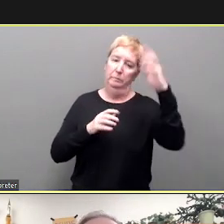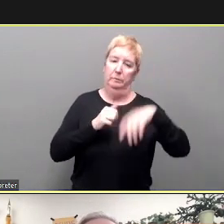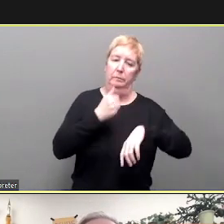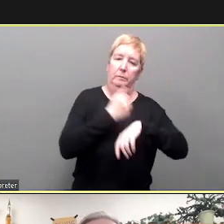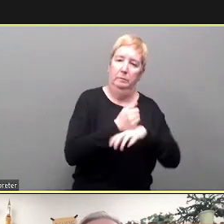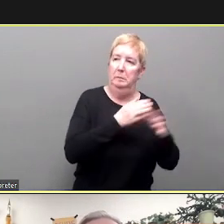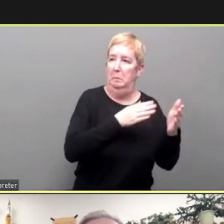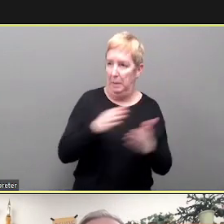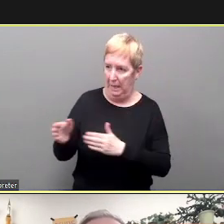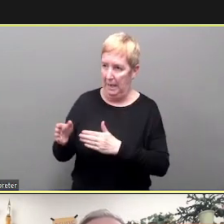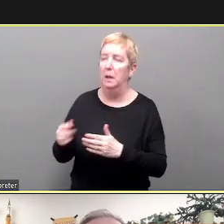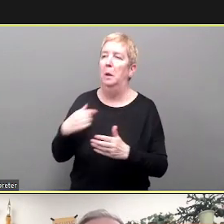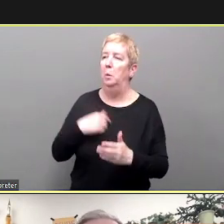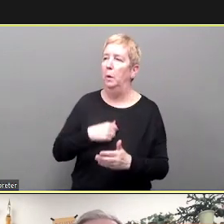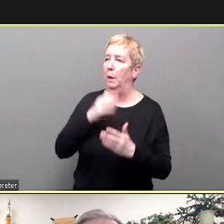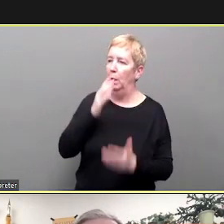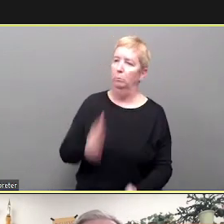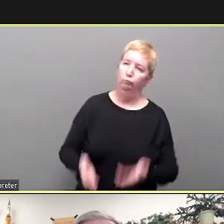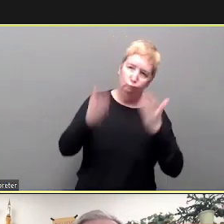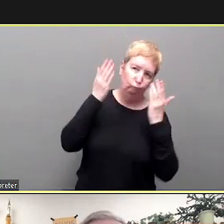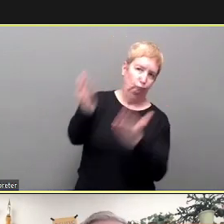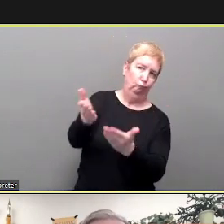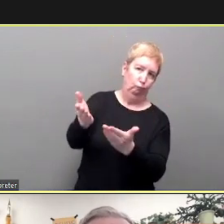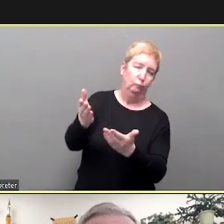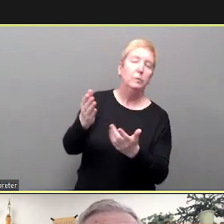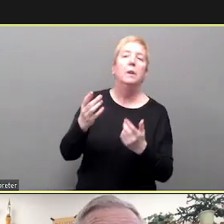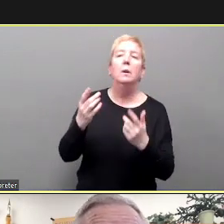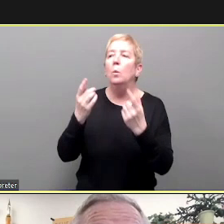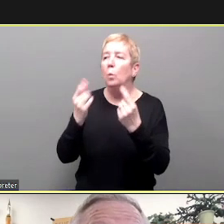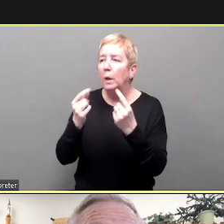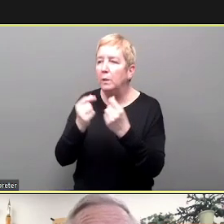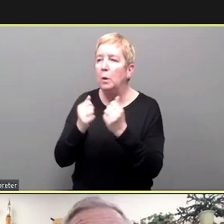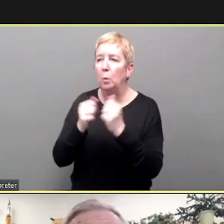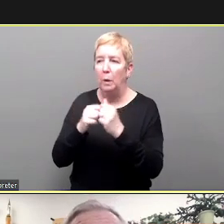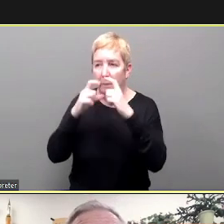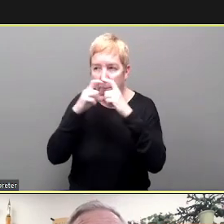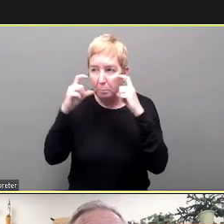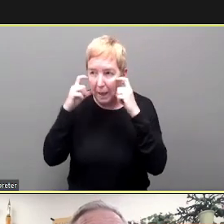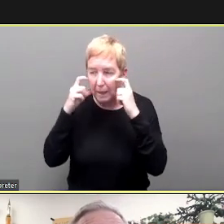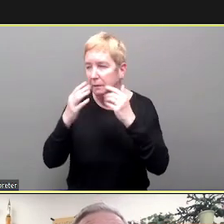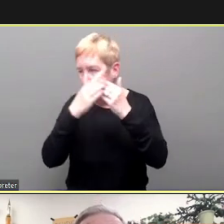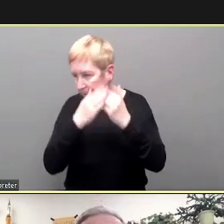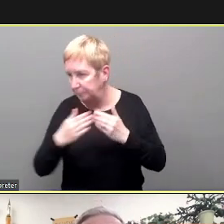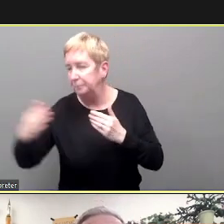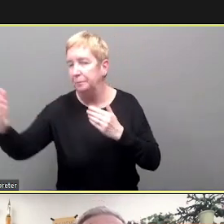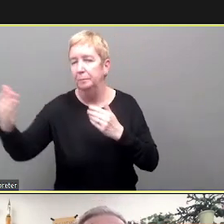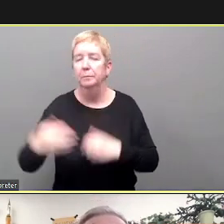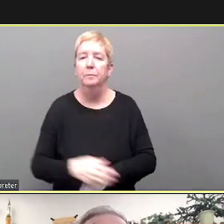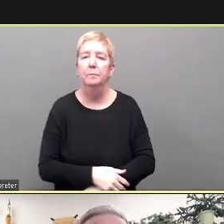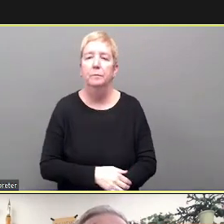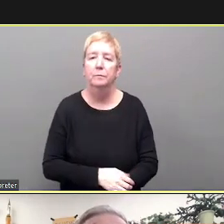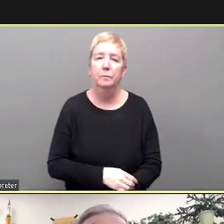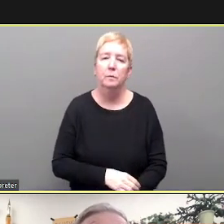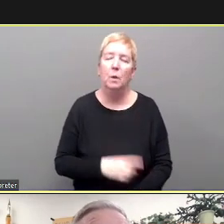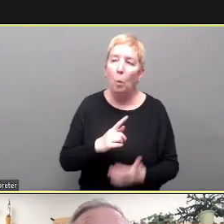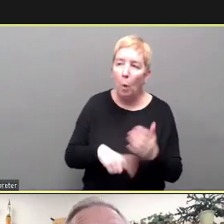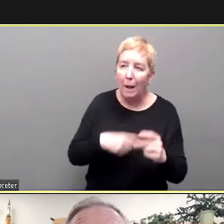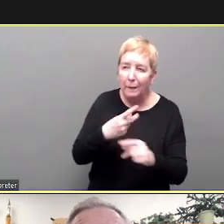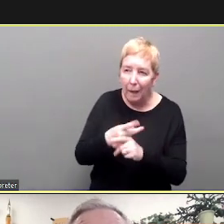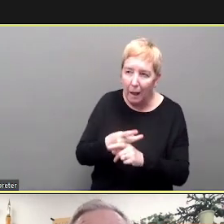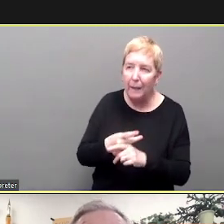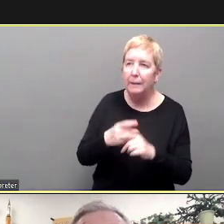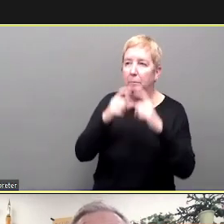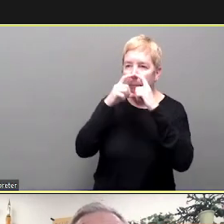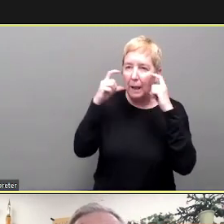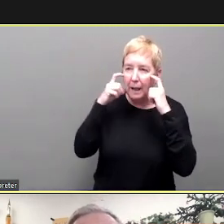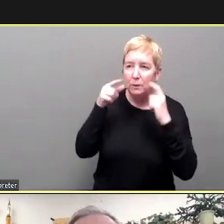solid recommendations for folks in New Mexico about what they should do with masks, what kind of mask you should wear. But I'd really